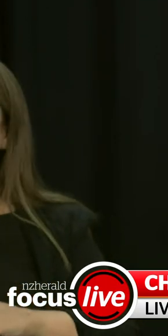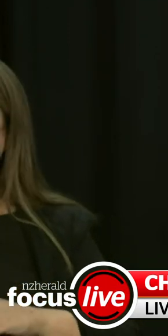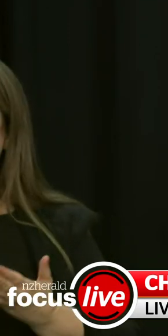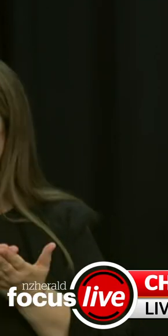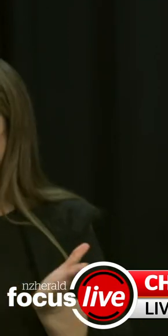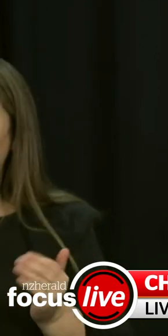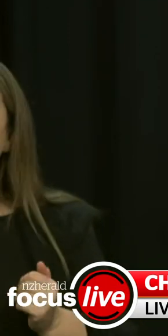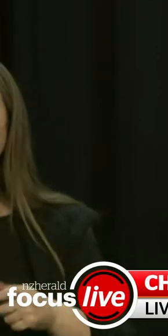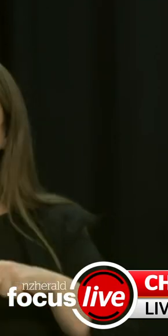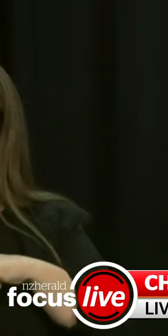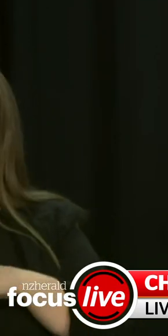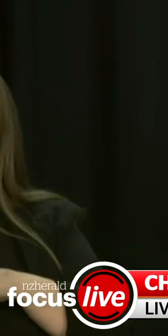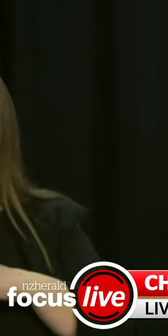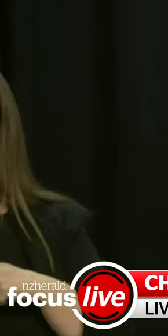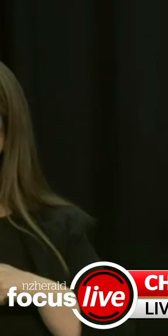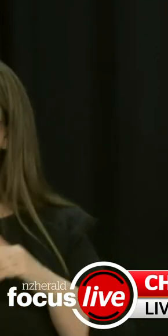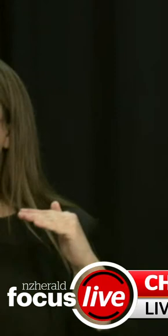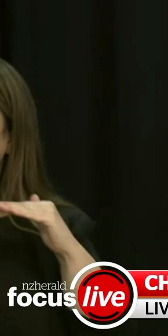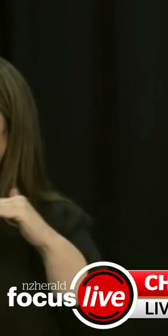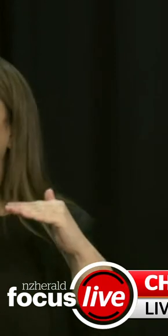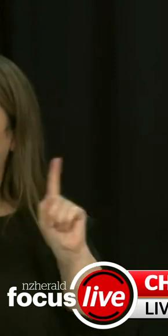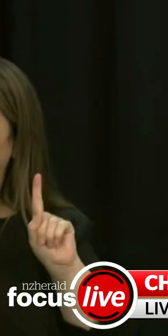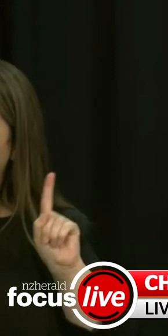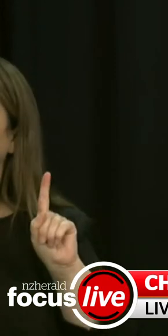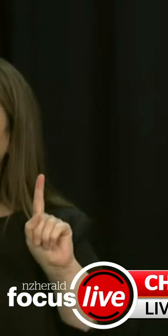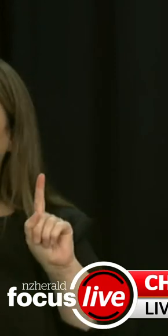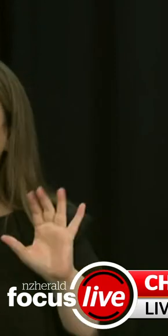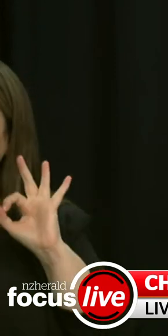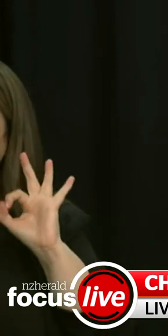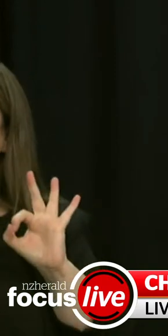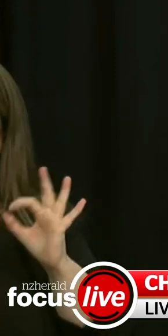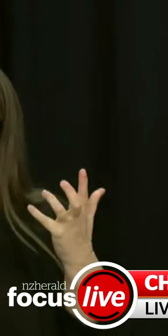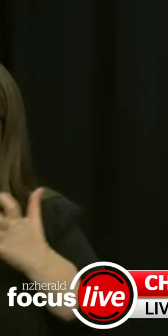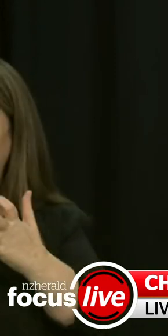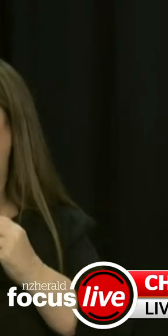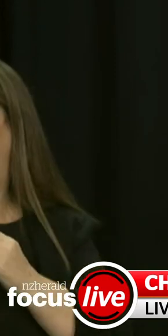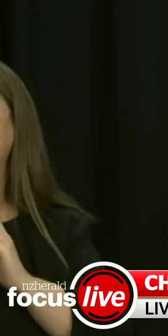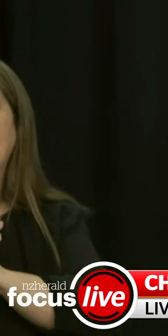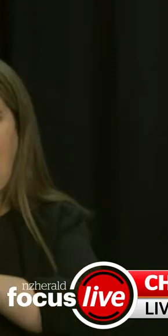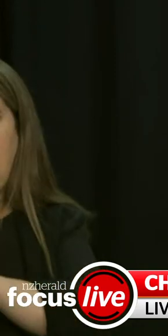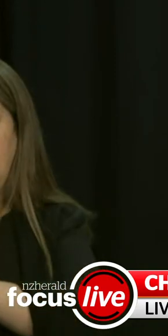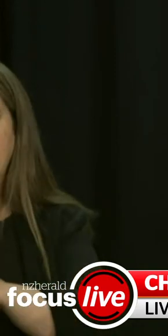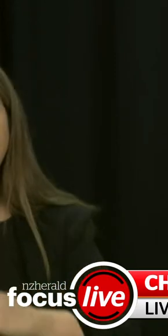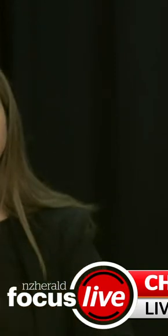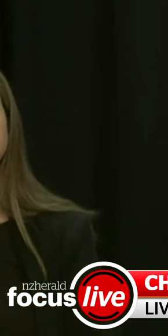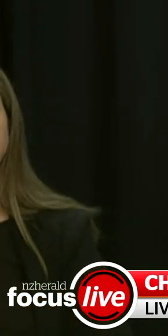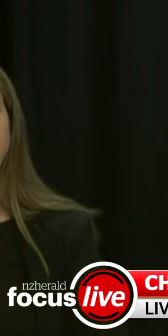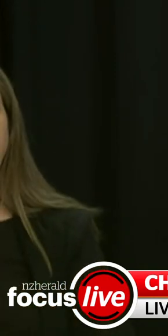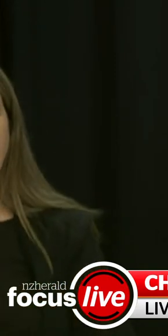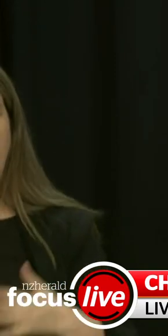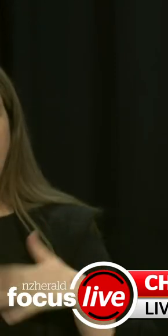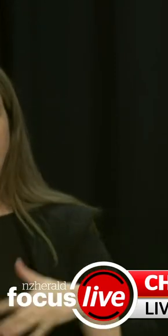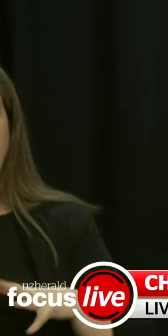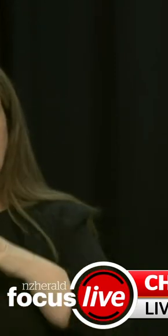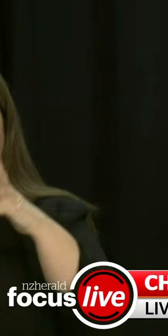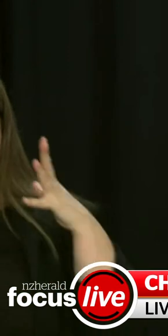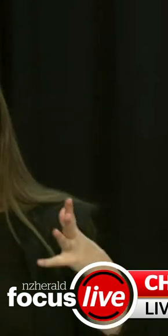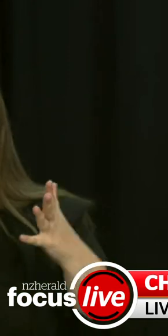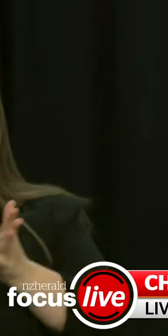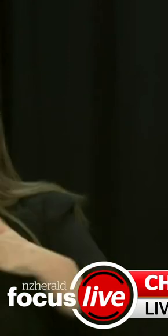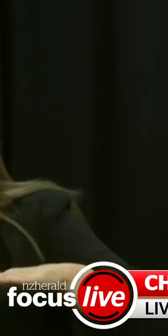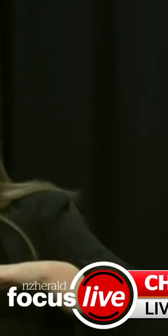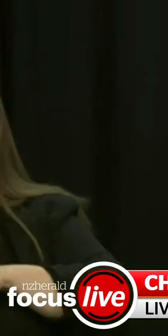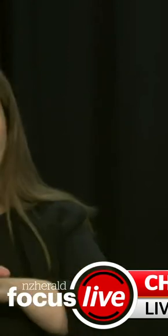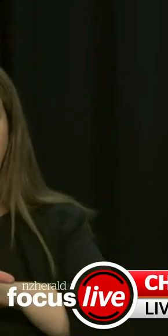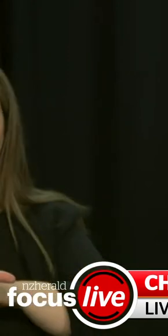to market rates for their skills. This is, as the Prime Minister said, the largest investment in remuneration for